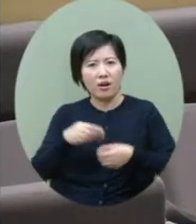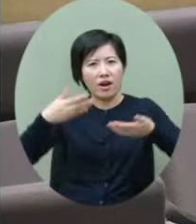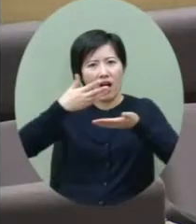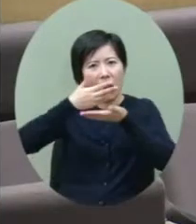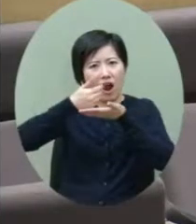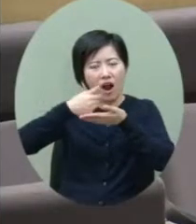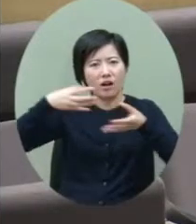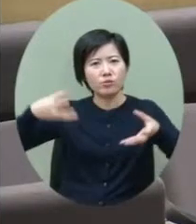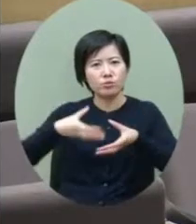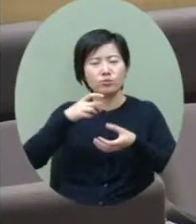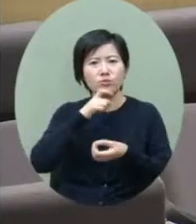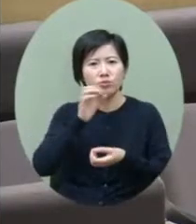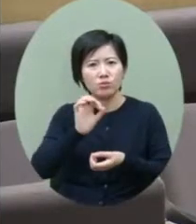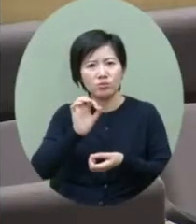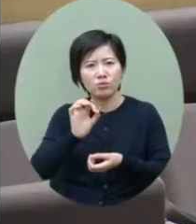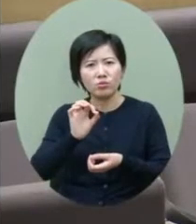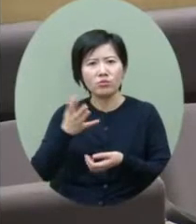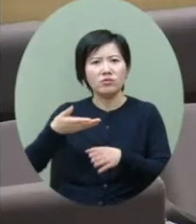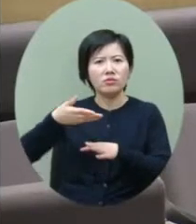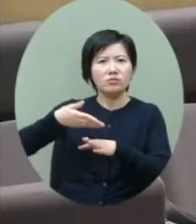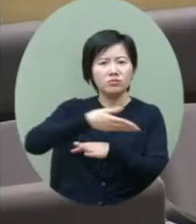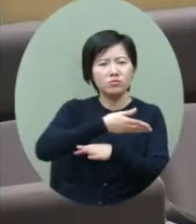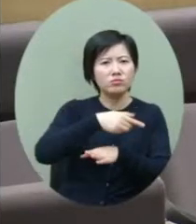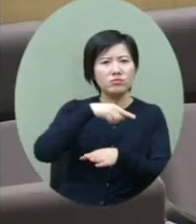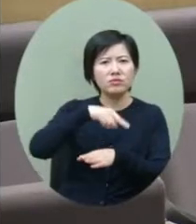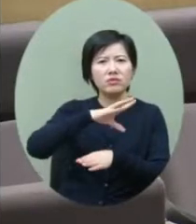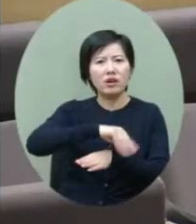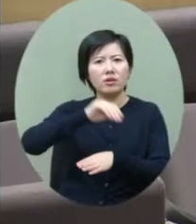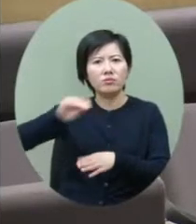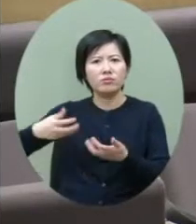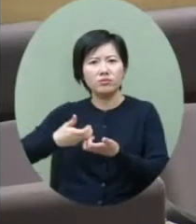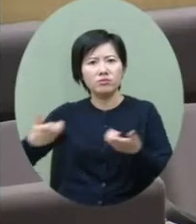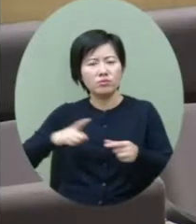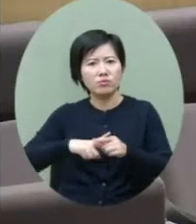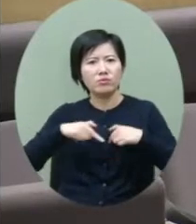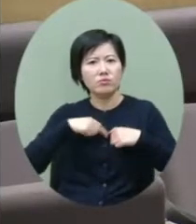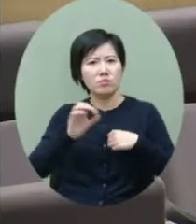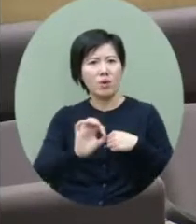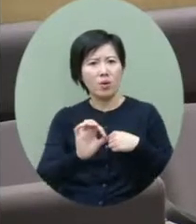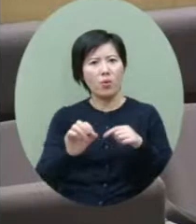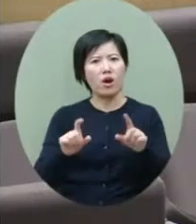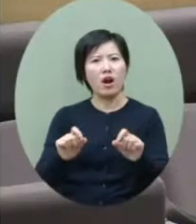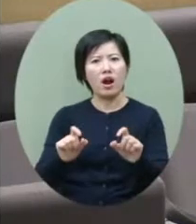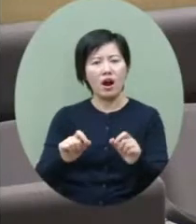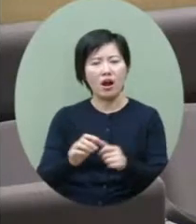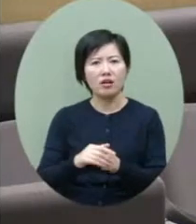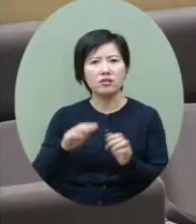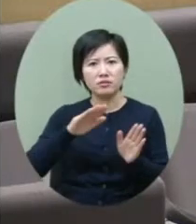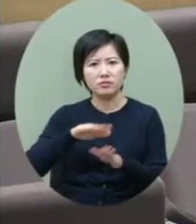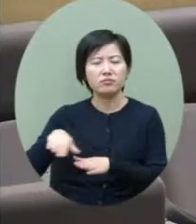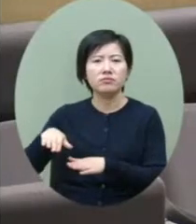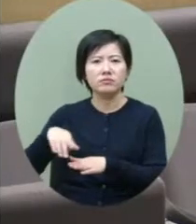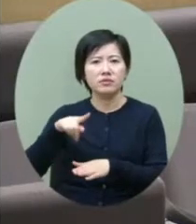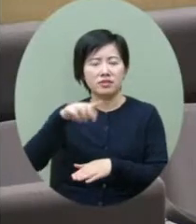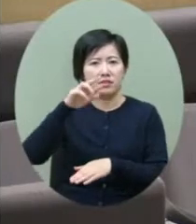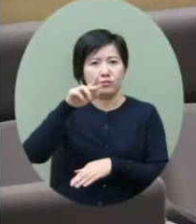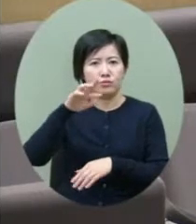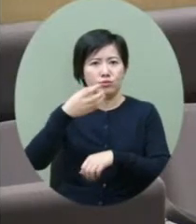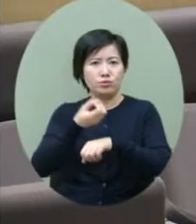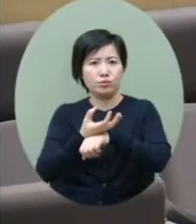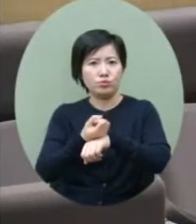family members, are they family members closely linked, or are they close contacts because they've had some sort of a